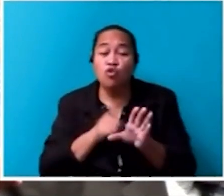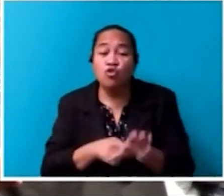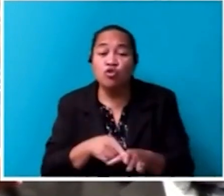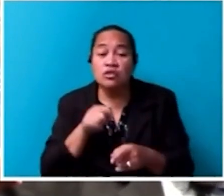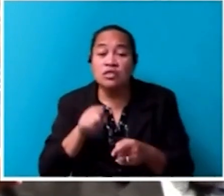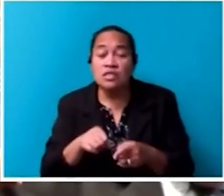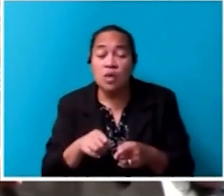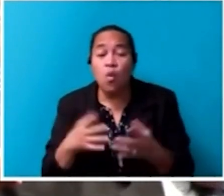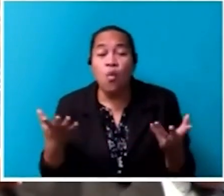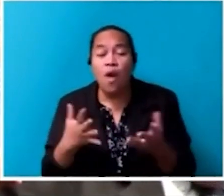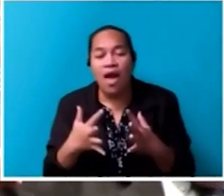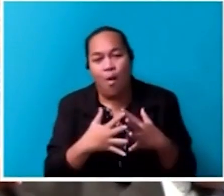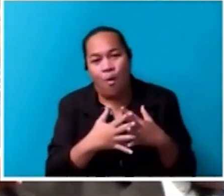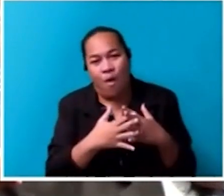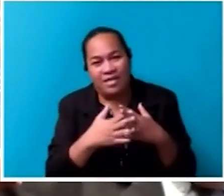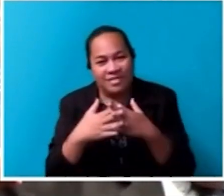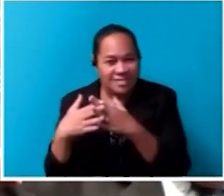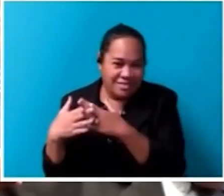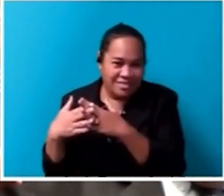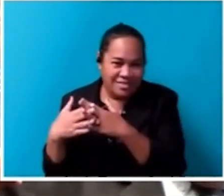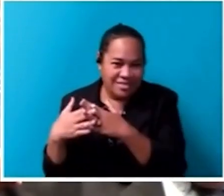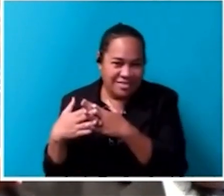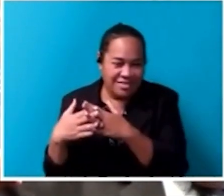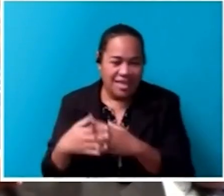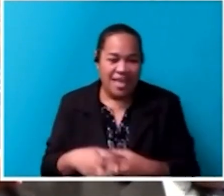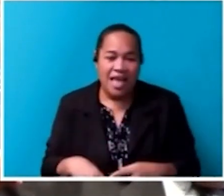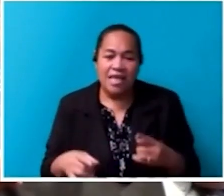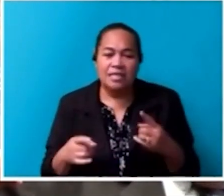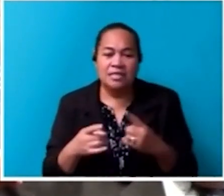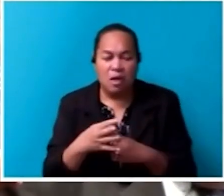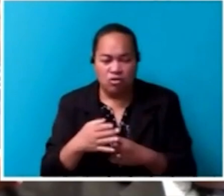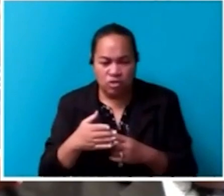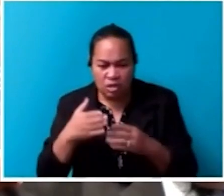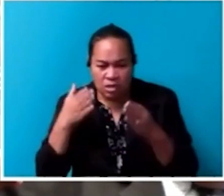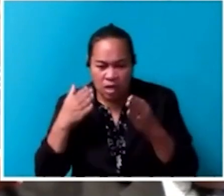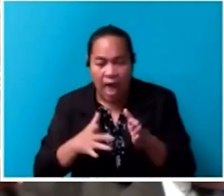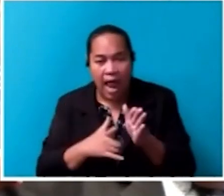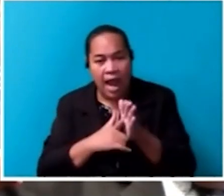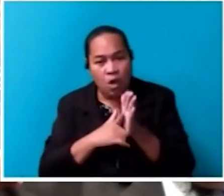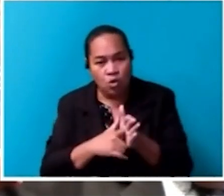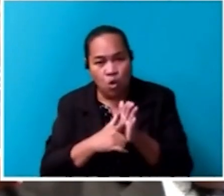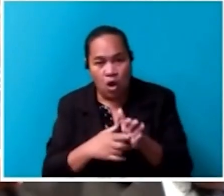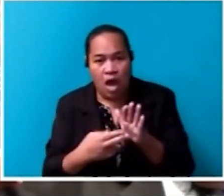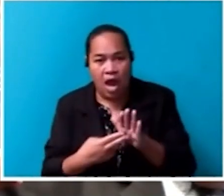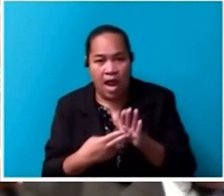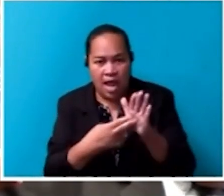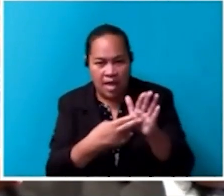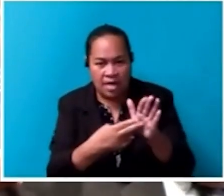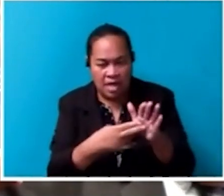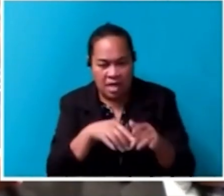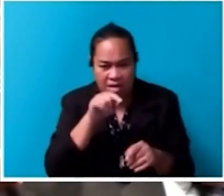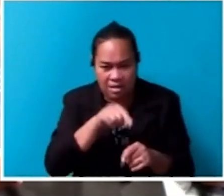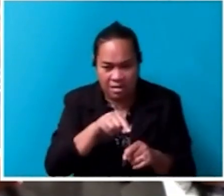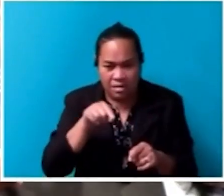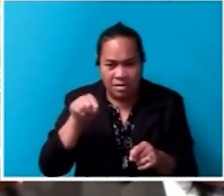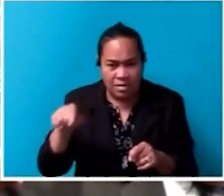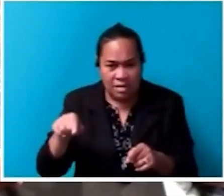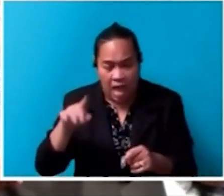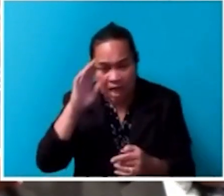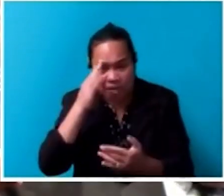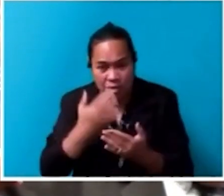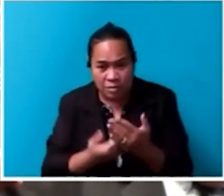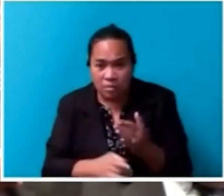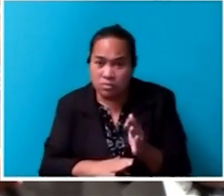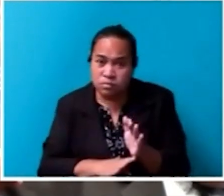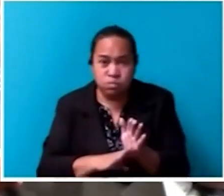dwellers in the Western Division, particularly targeting Lautoka and Nandi, areas experiencing